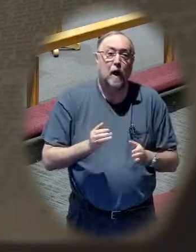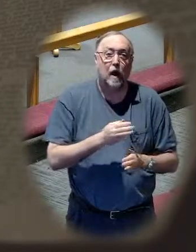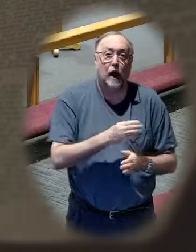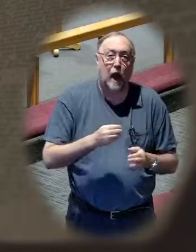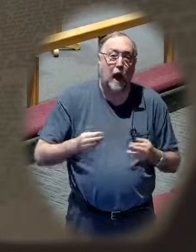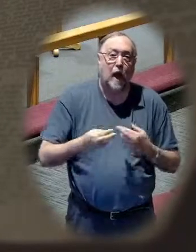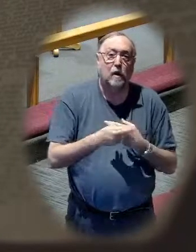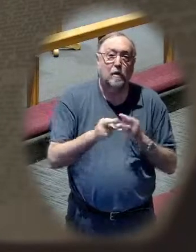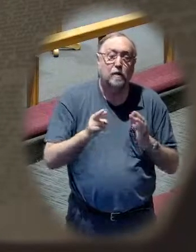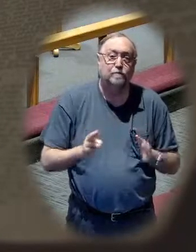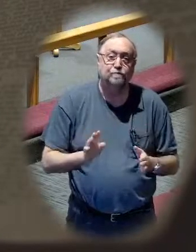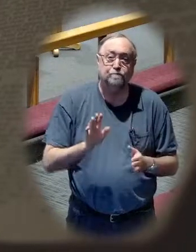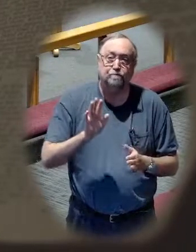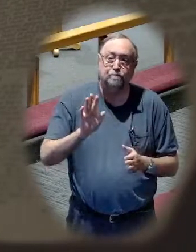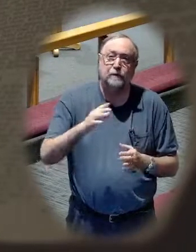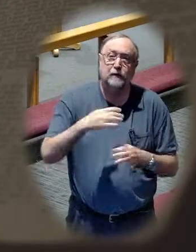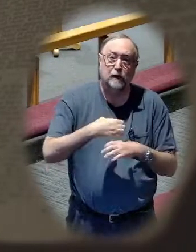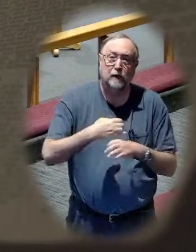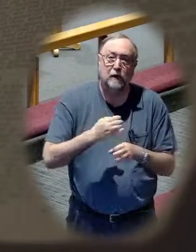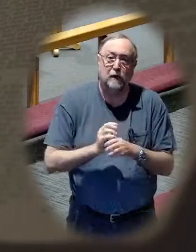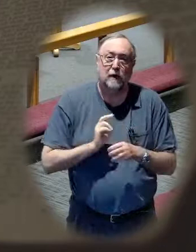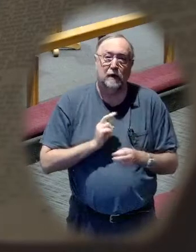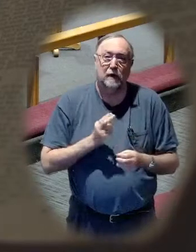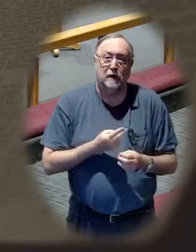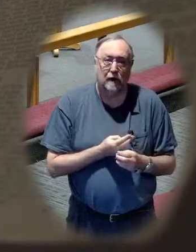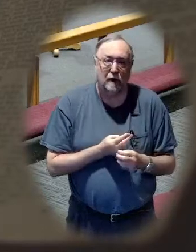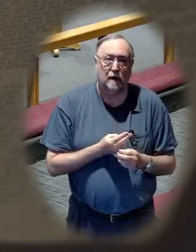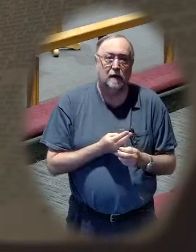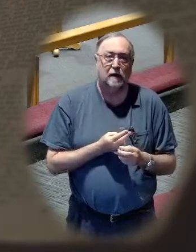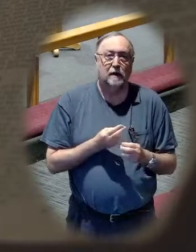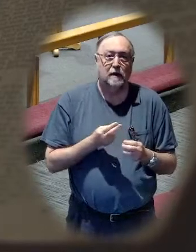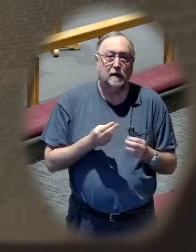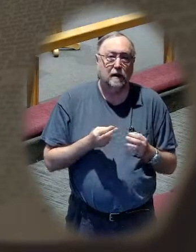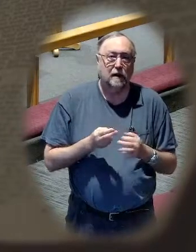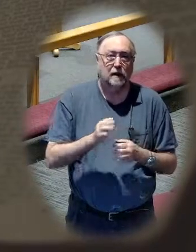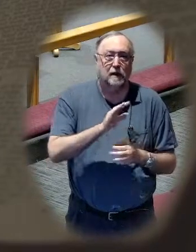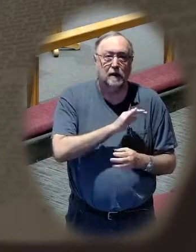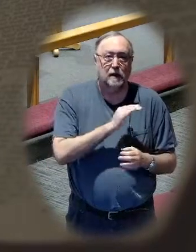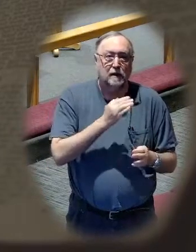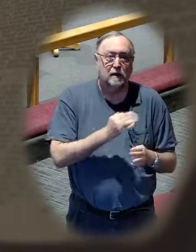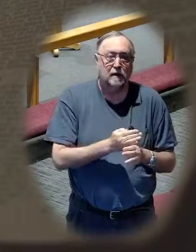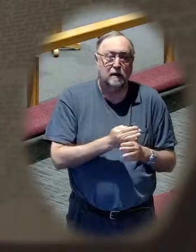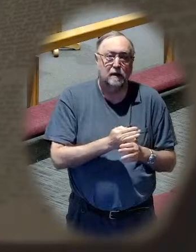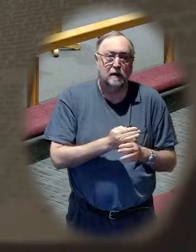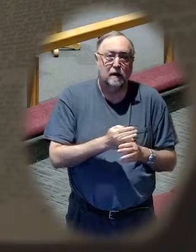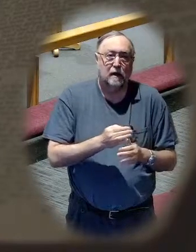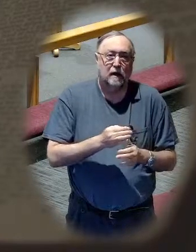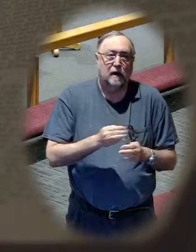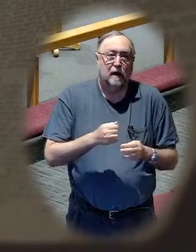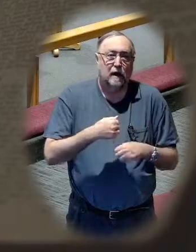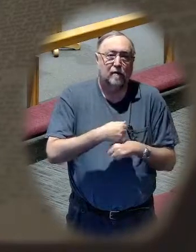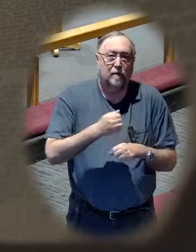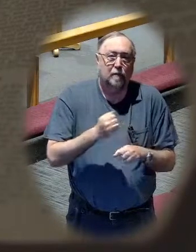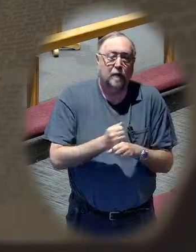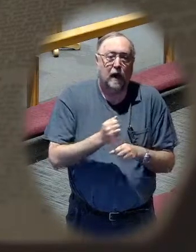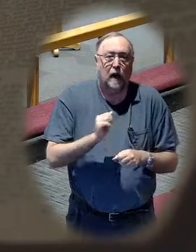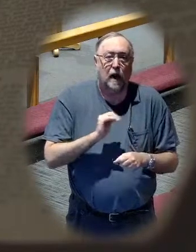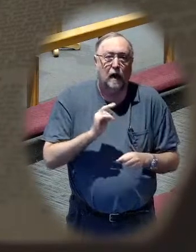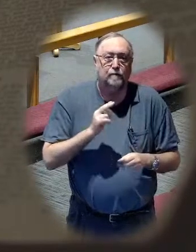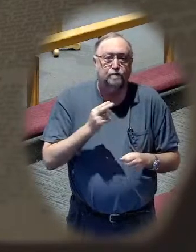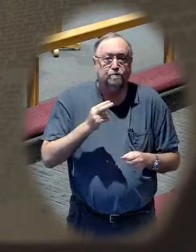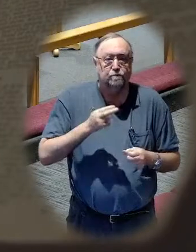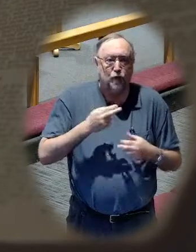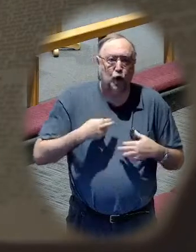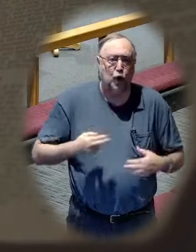you wonderfully created us, and in the incarnation of your Son, yet more wondrously restored our human nature. Grant that we